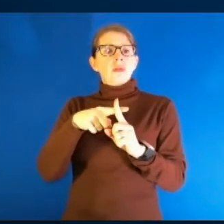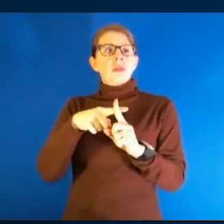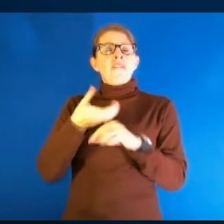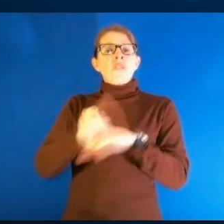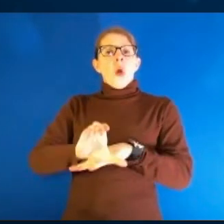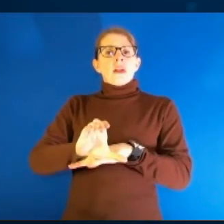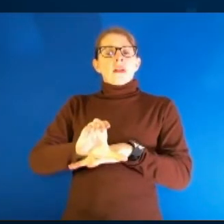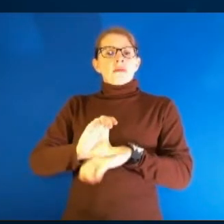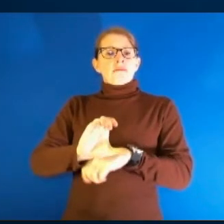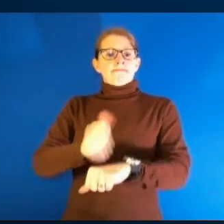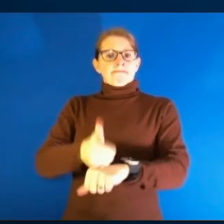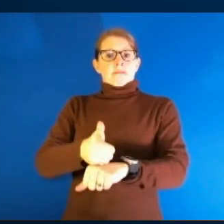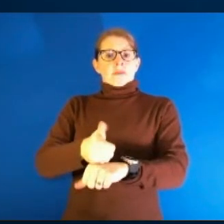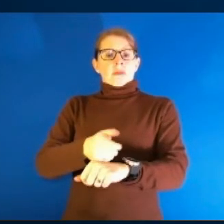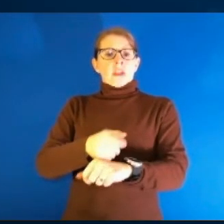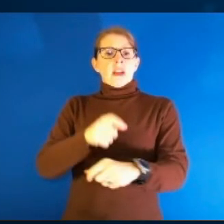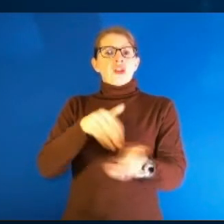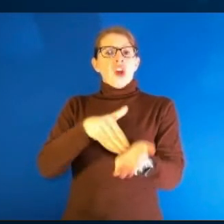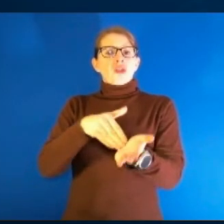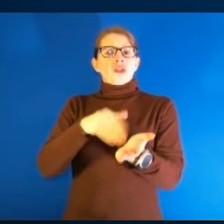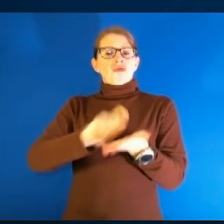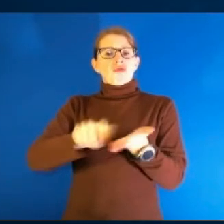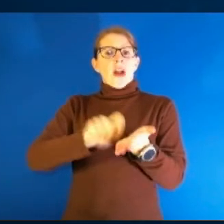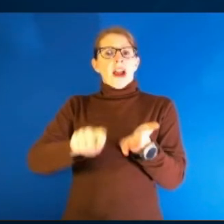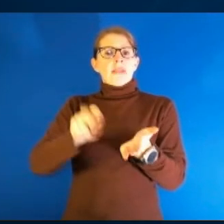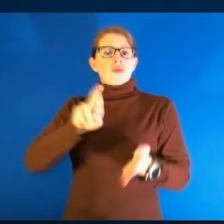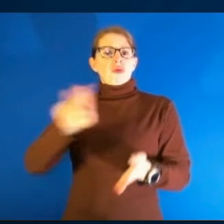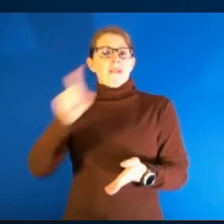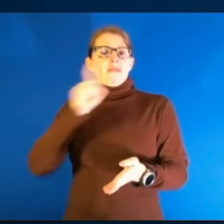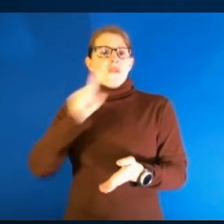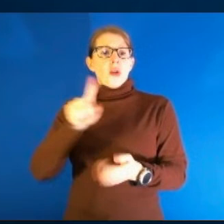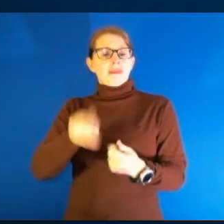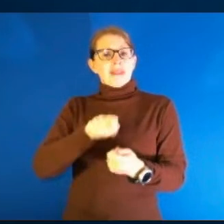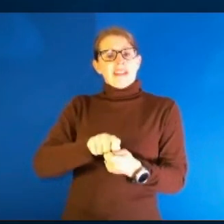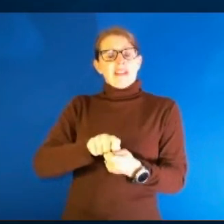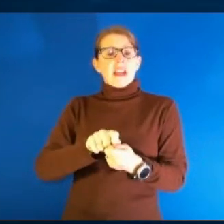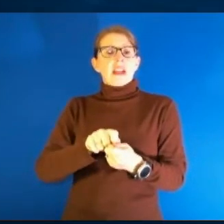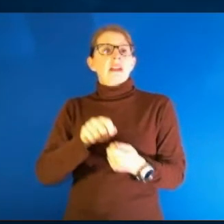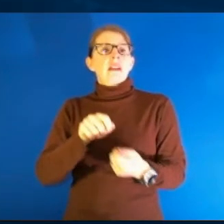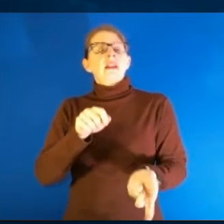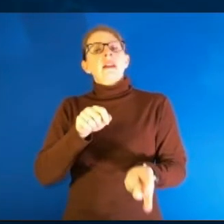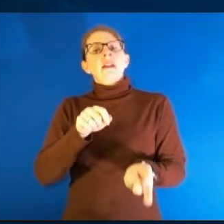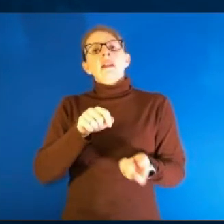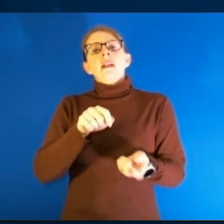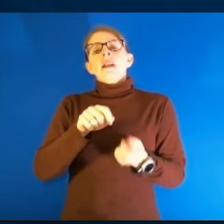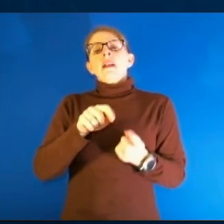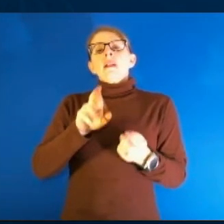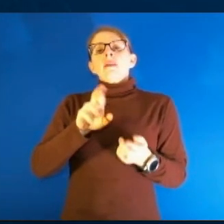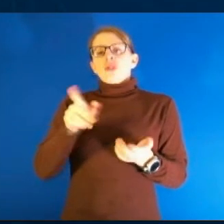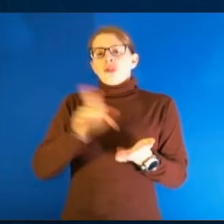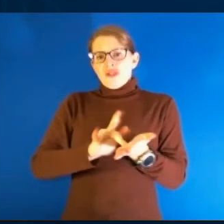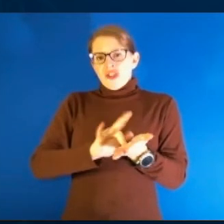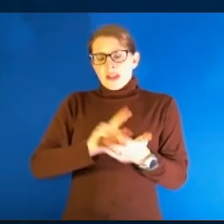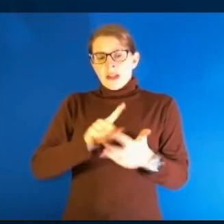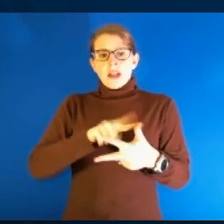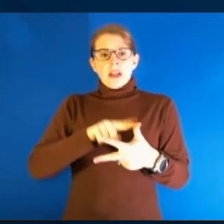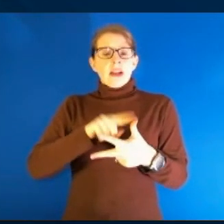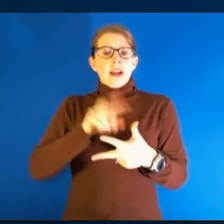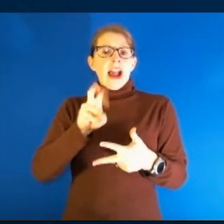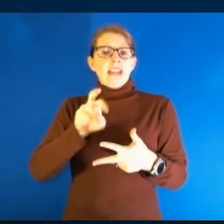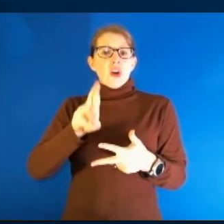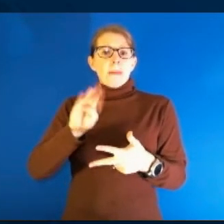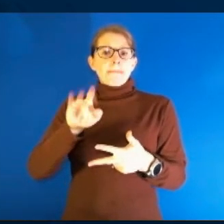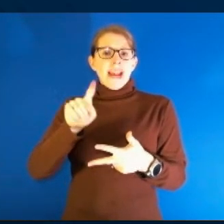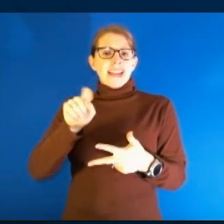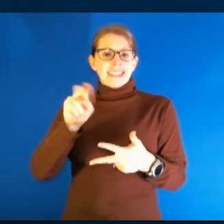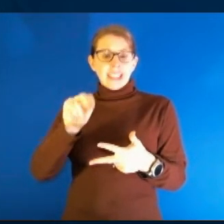write prescriptions for certain medications, like hydroxychloroquine, ivermectin, and then they would require pharmacists